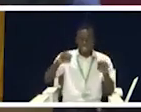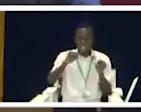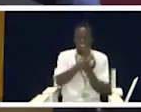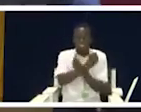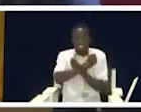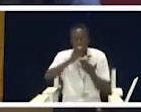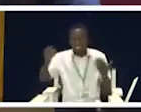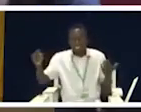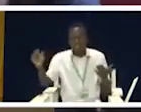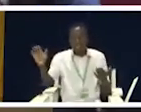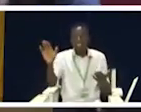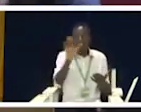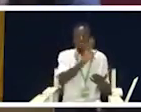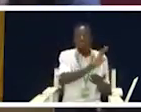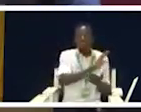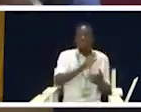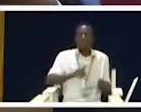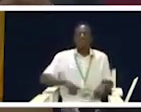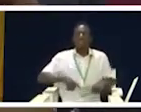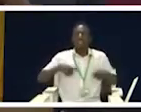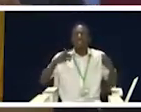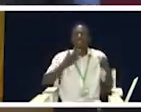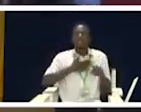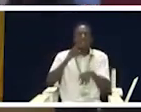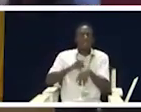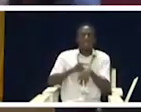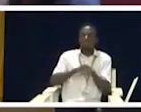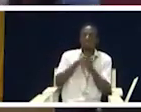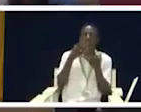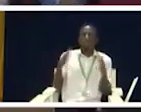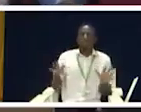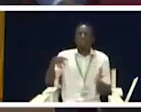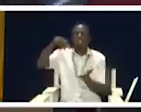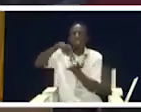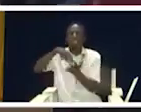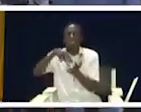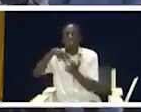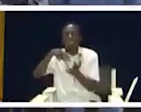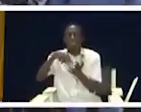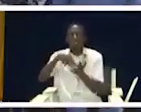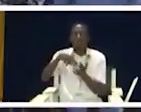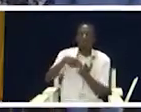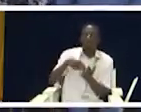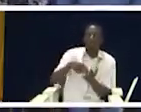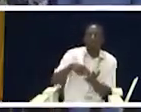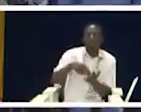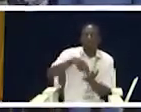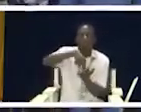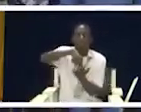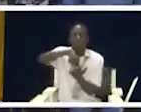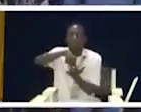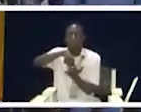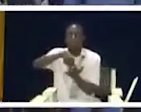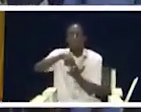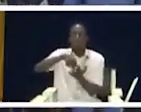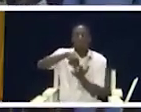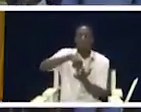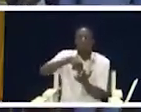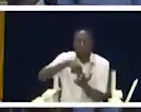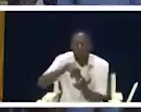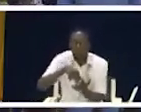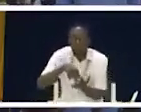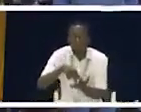words. It can sanctify your actions. My time is up. Rise up on your feet. I will turn the remaining one to a declaration. Rise up on your